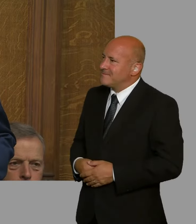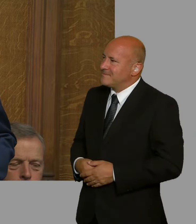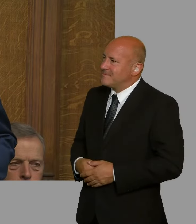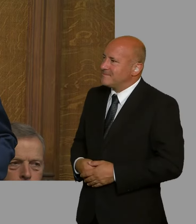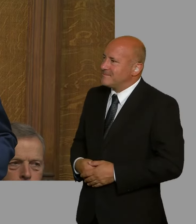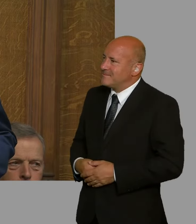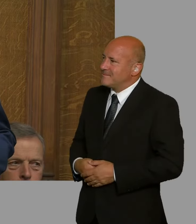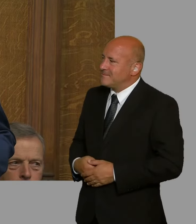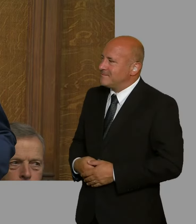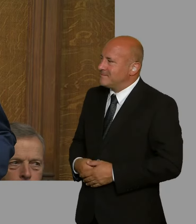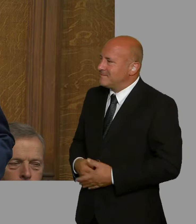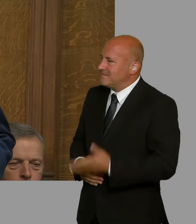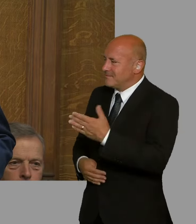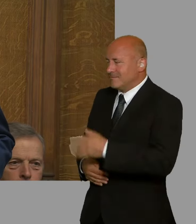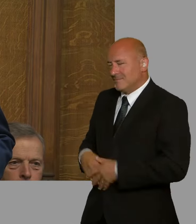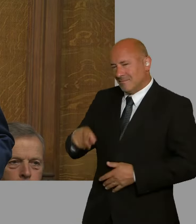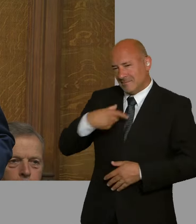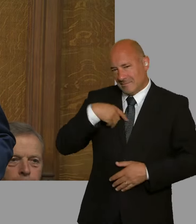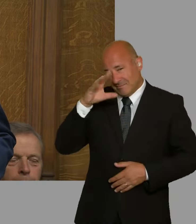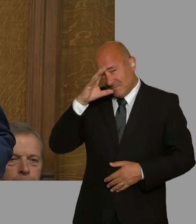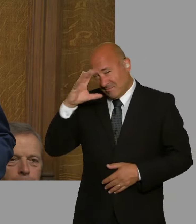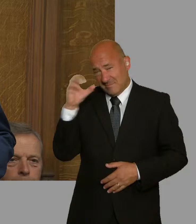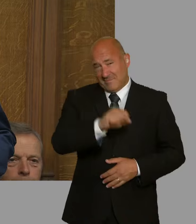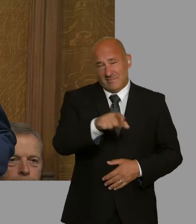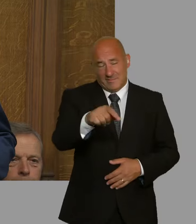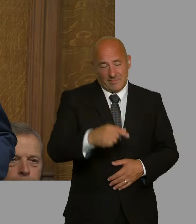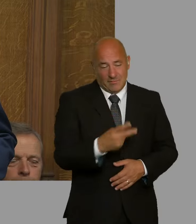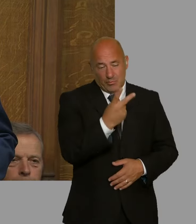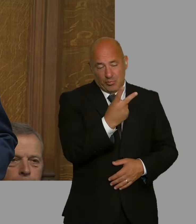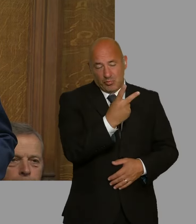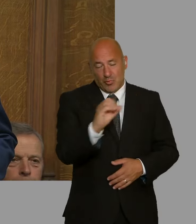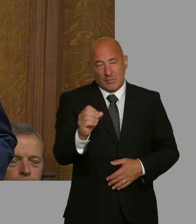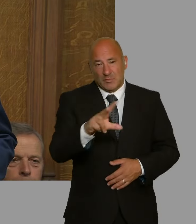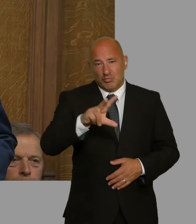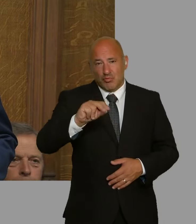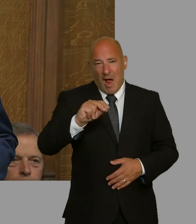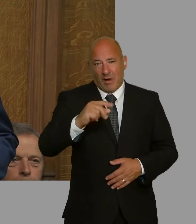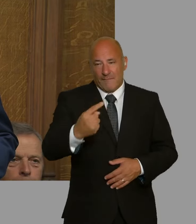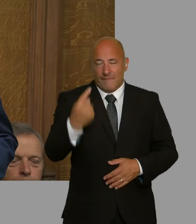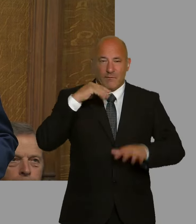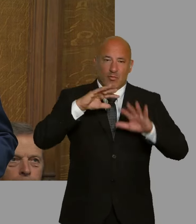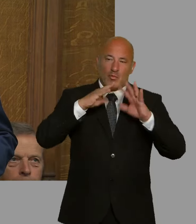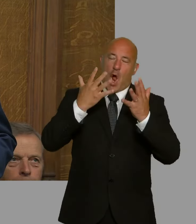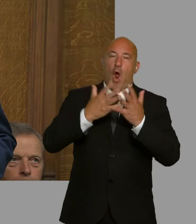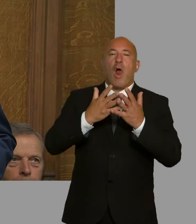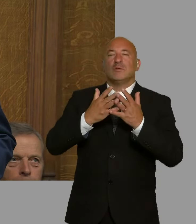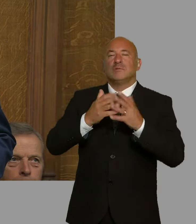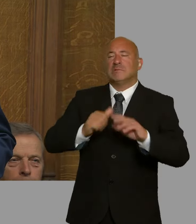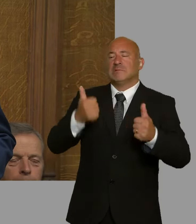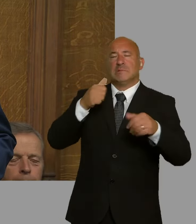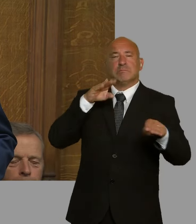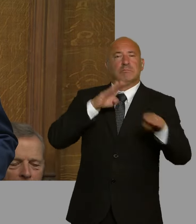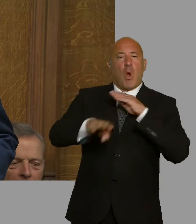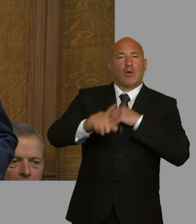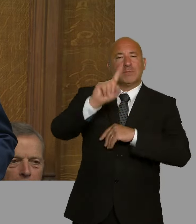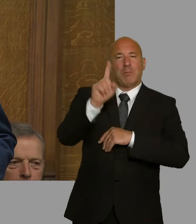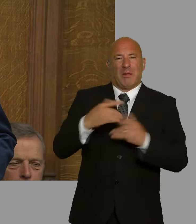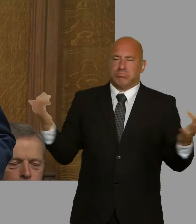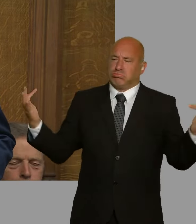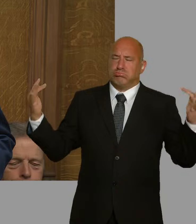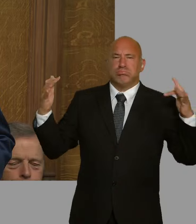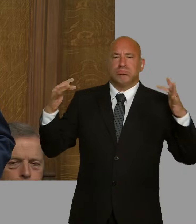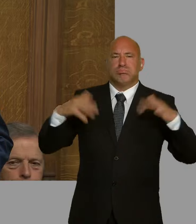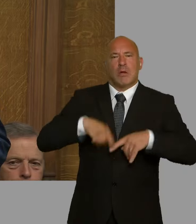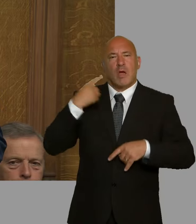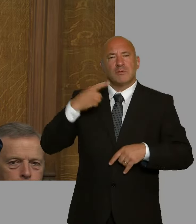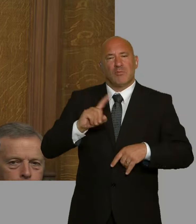at its best, not just in track and field, but also as a country that can host major cultural and sporting events. My right